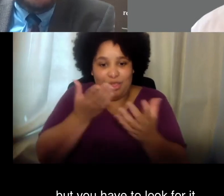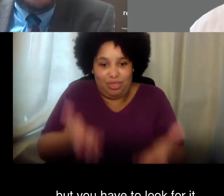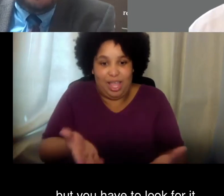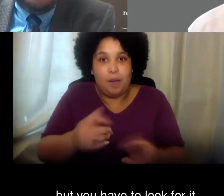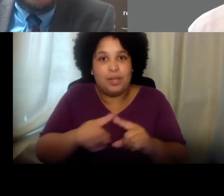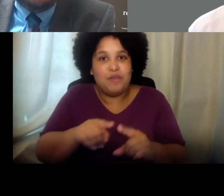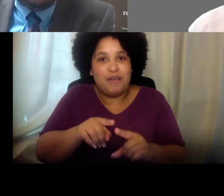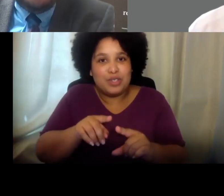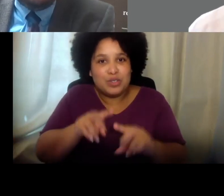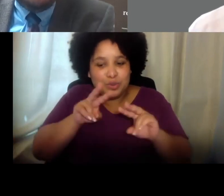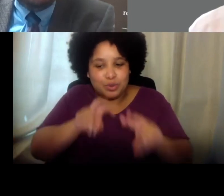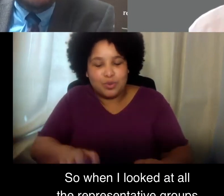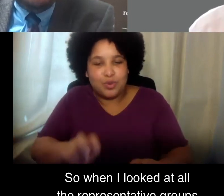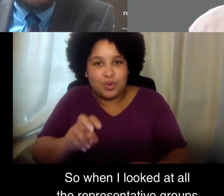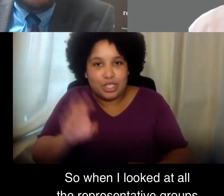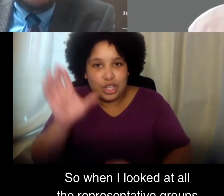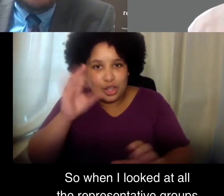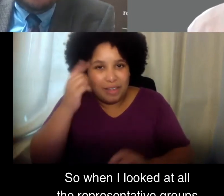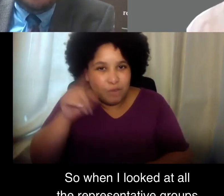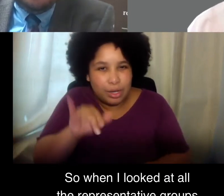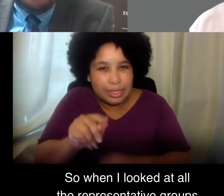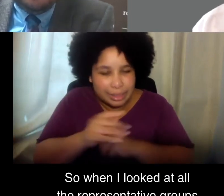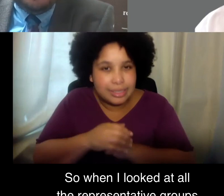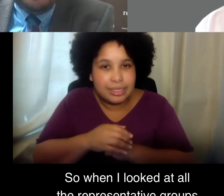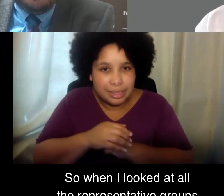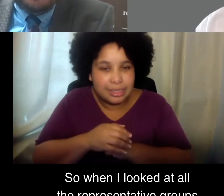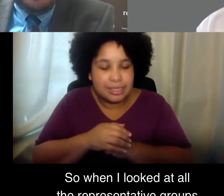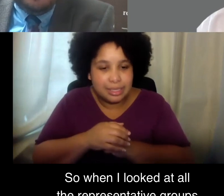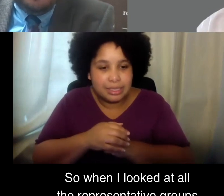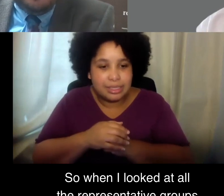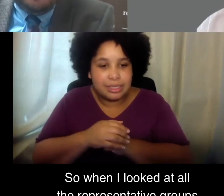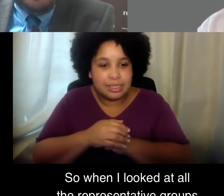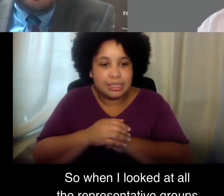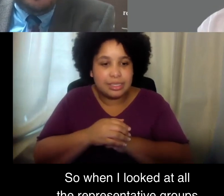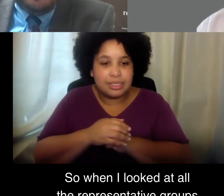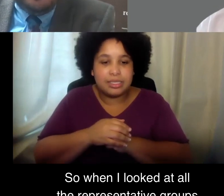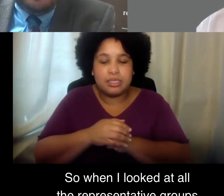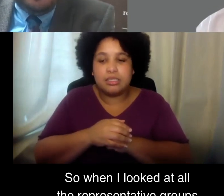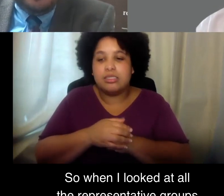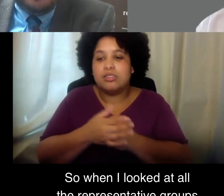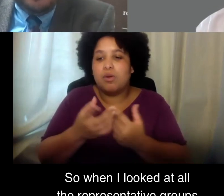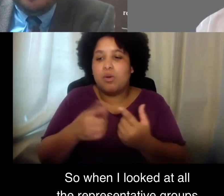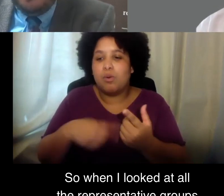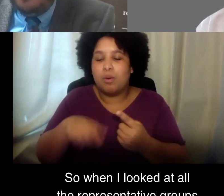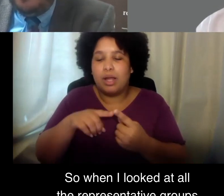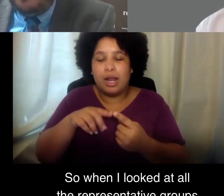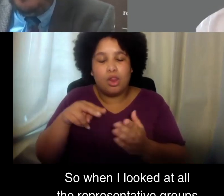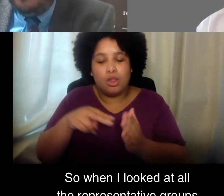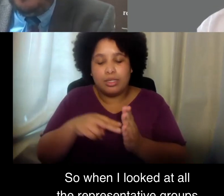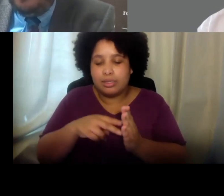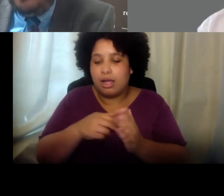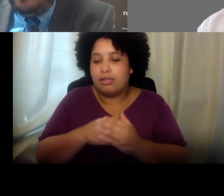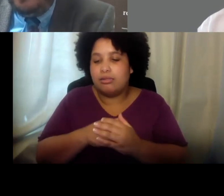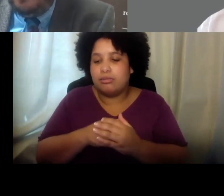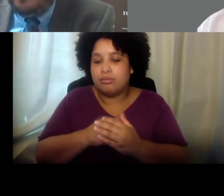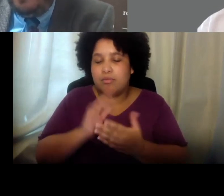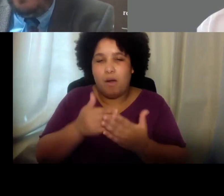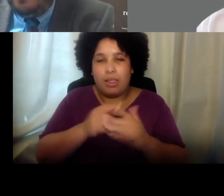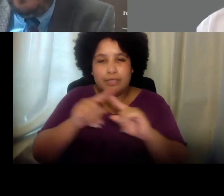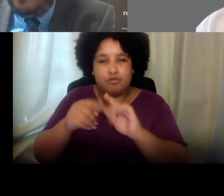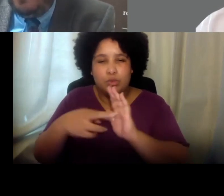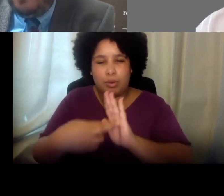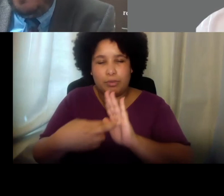look for it. So when I looked at all the representative